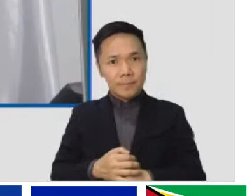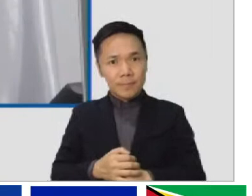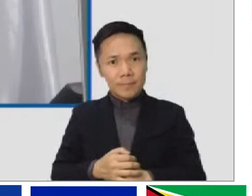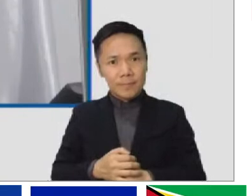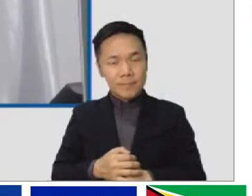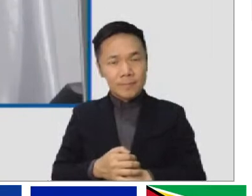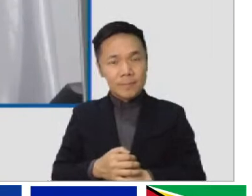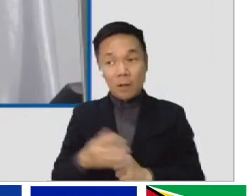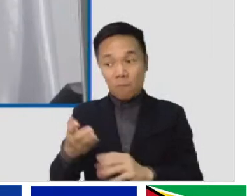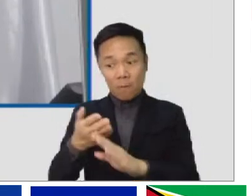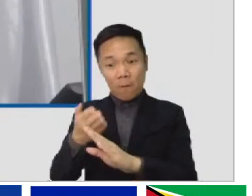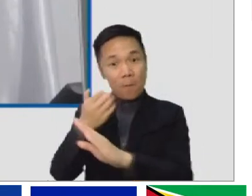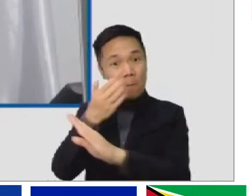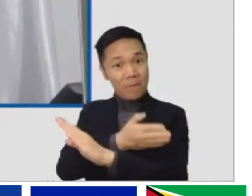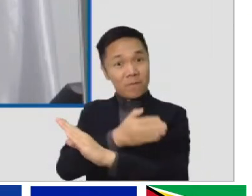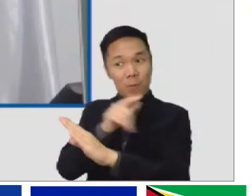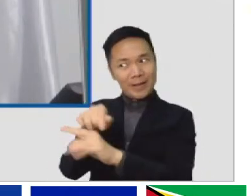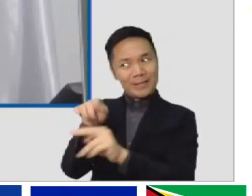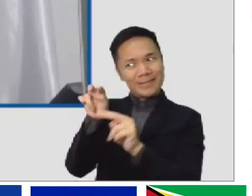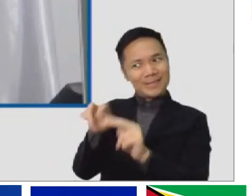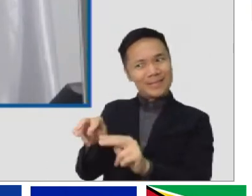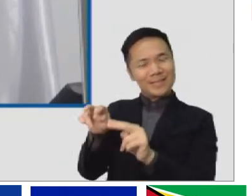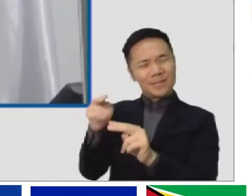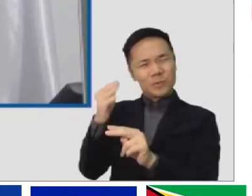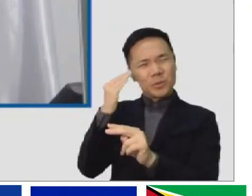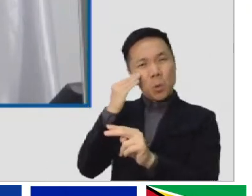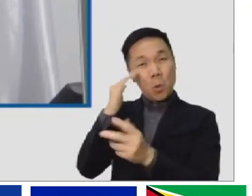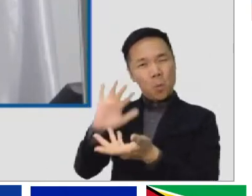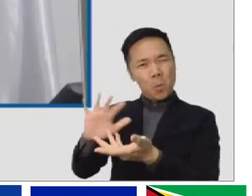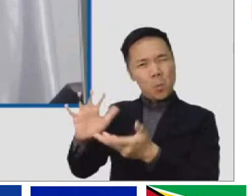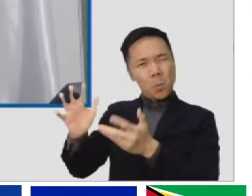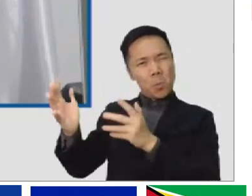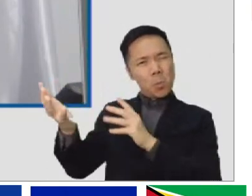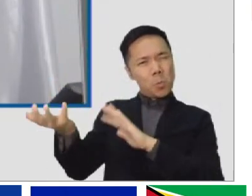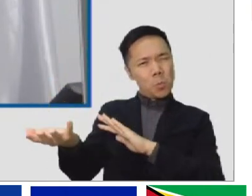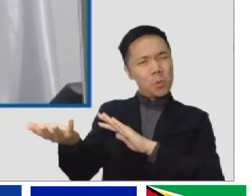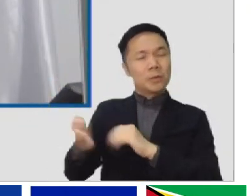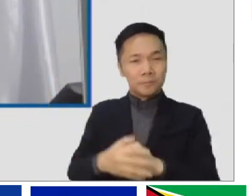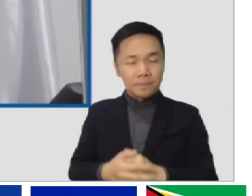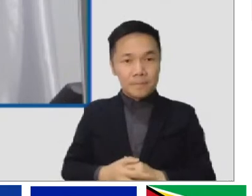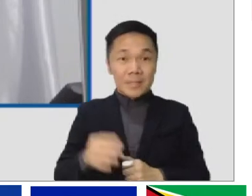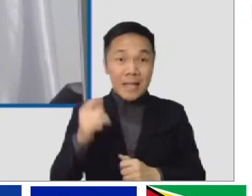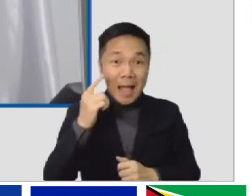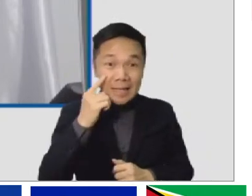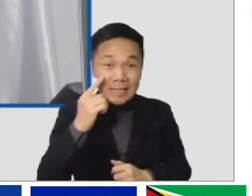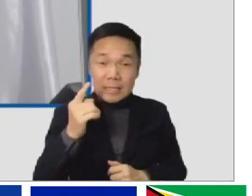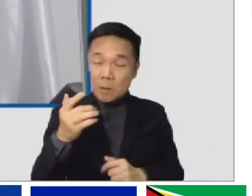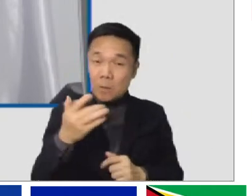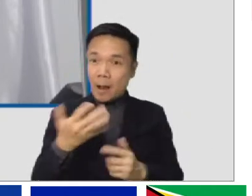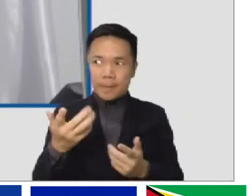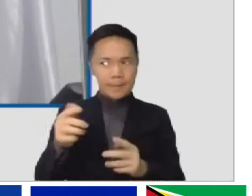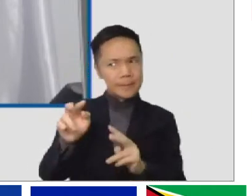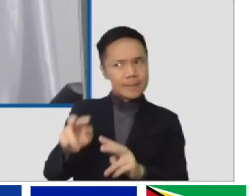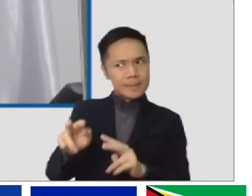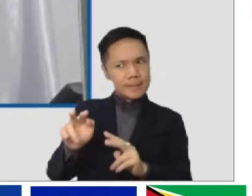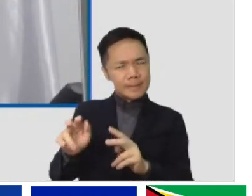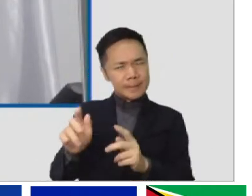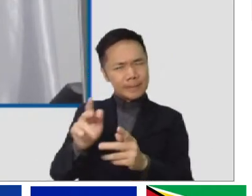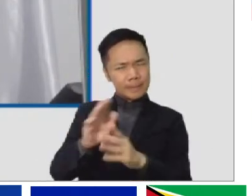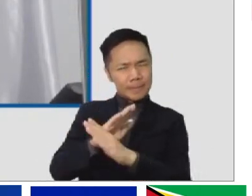to forecast, and mainly the possible consequences. We have implemented through our